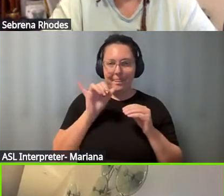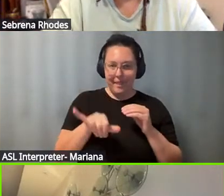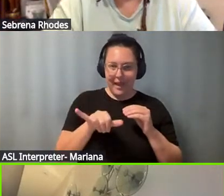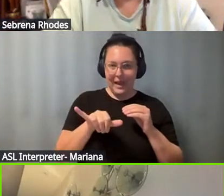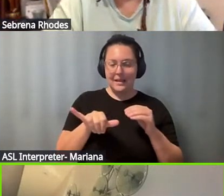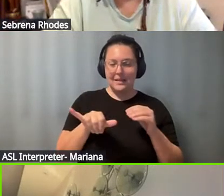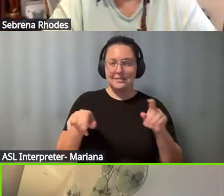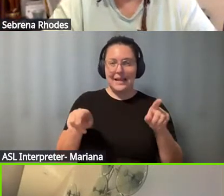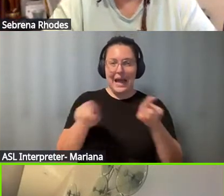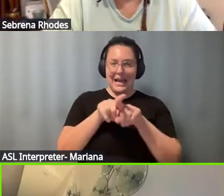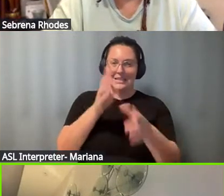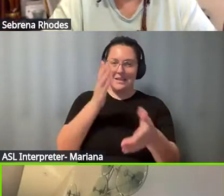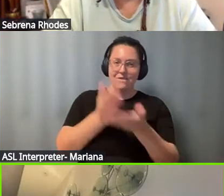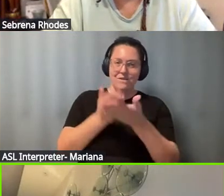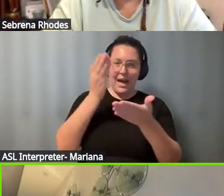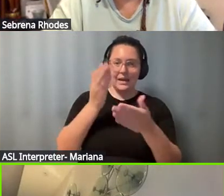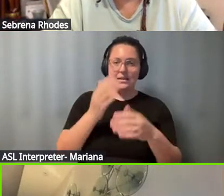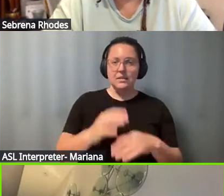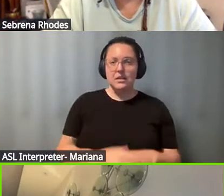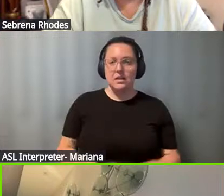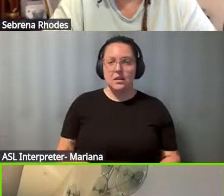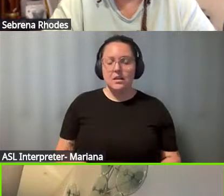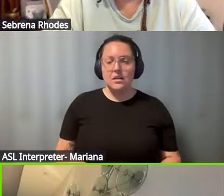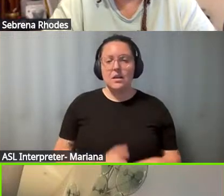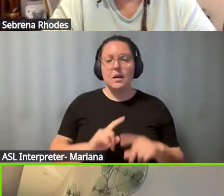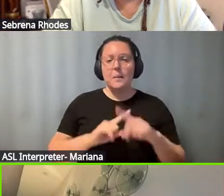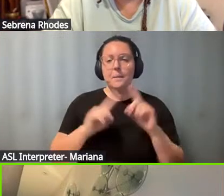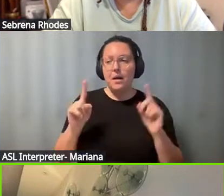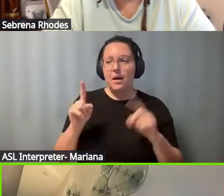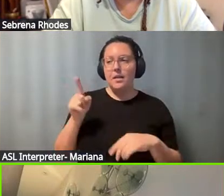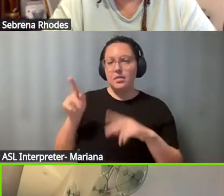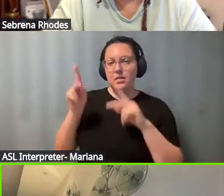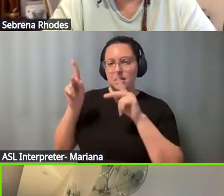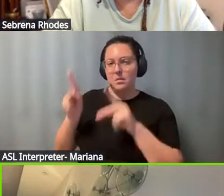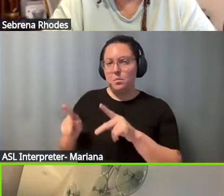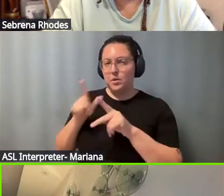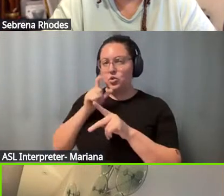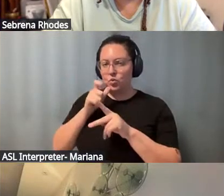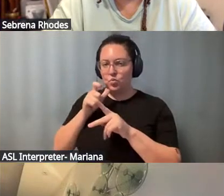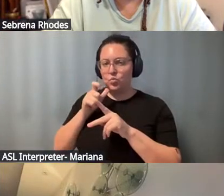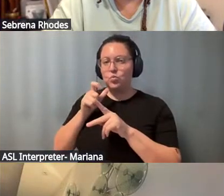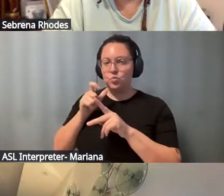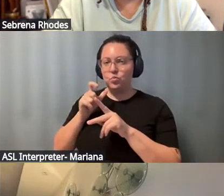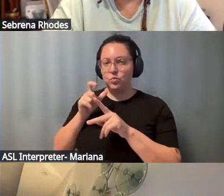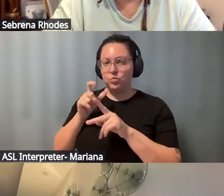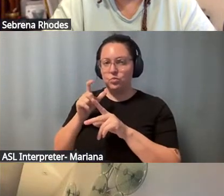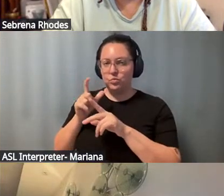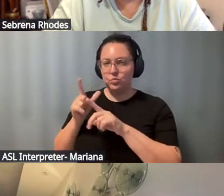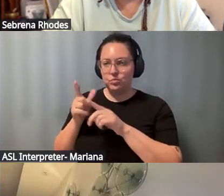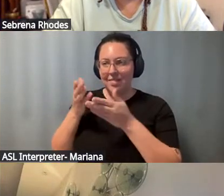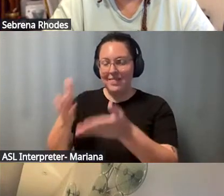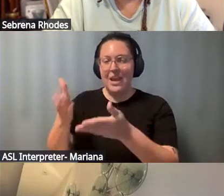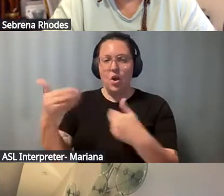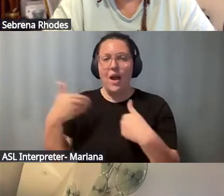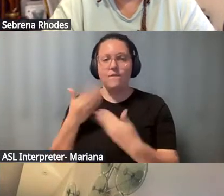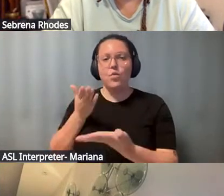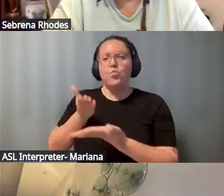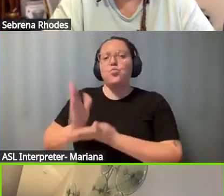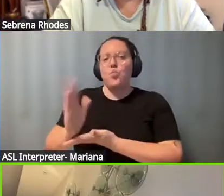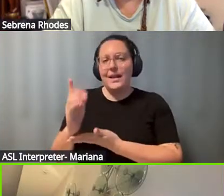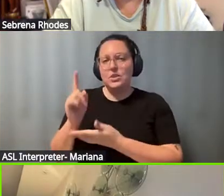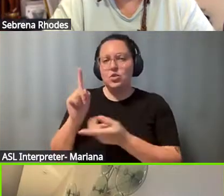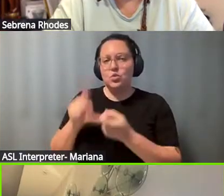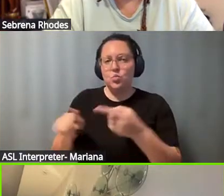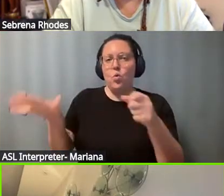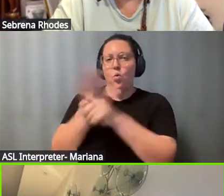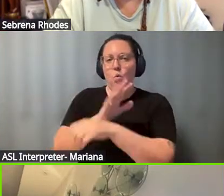fact, but the tenant has rights to the entire property, so it is their